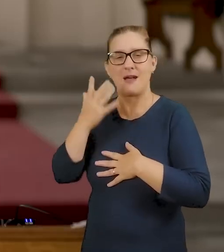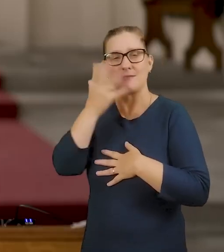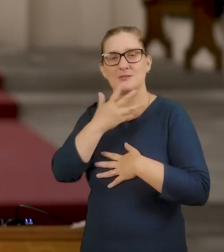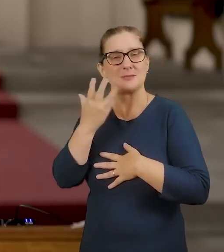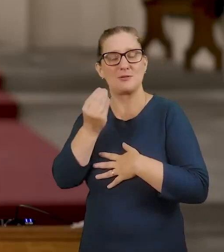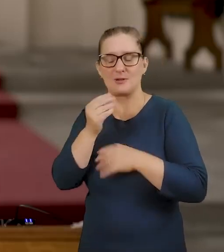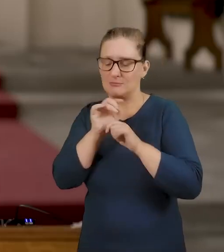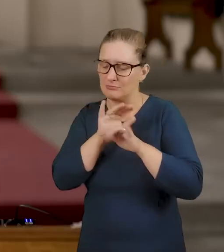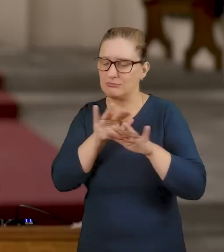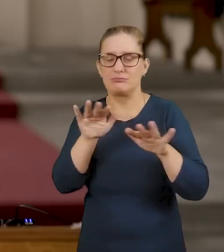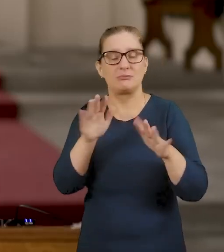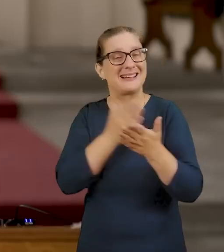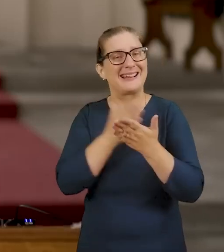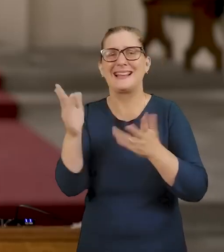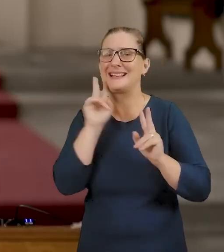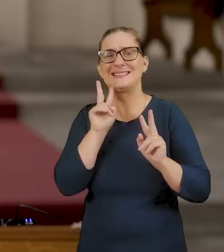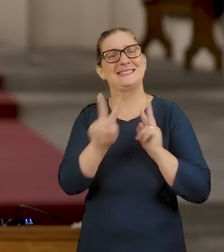life-giving spirit are clearly seen.